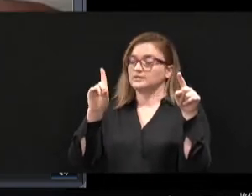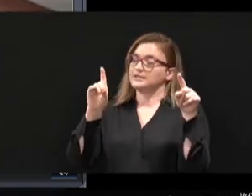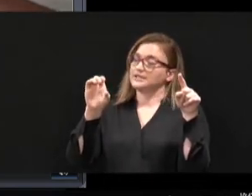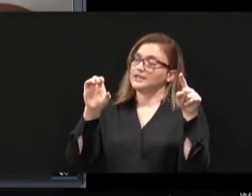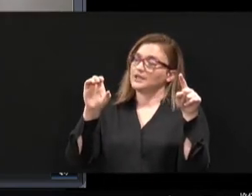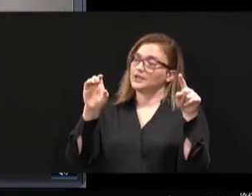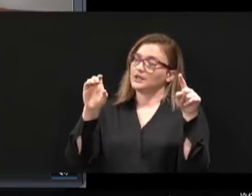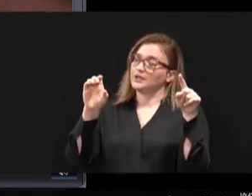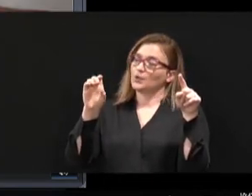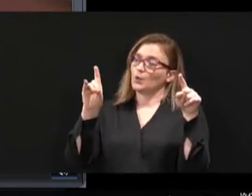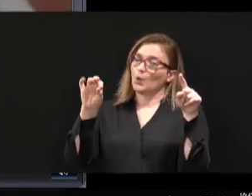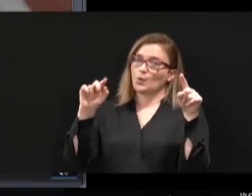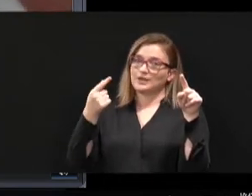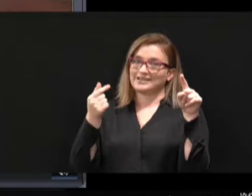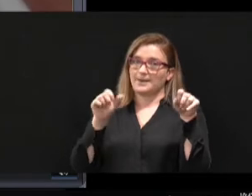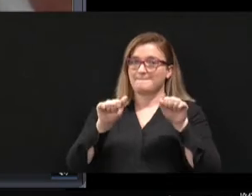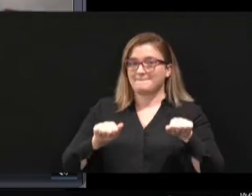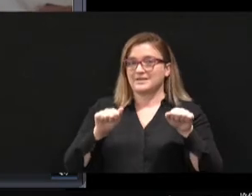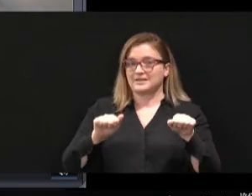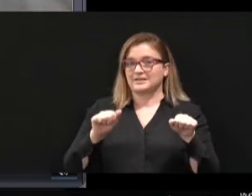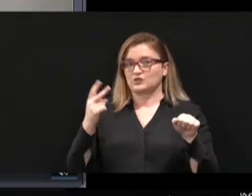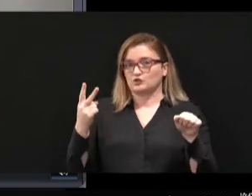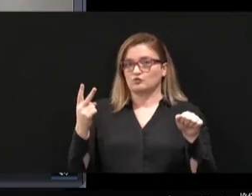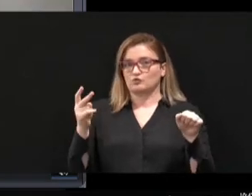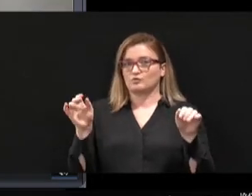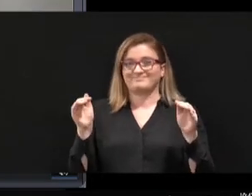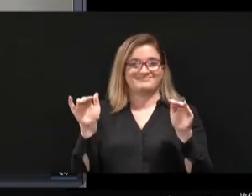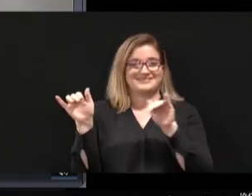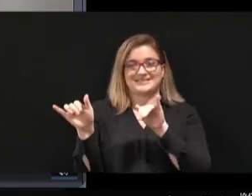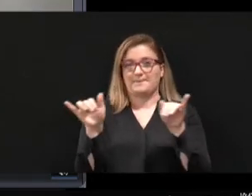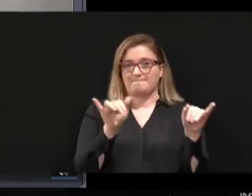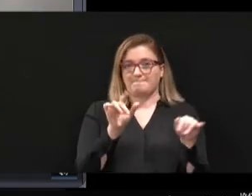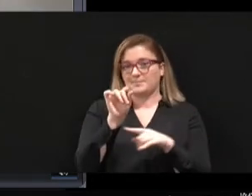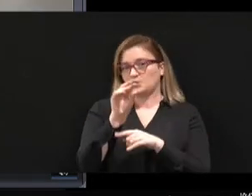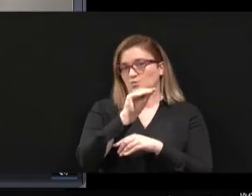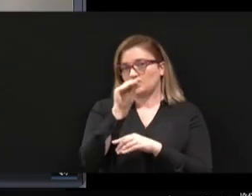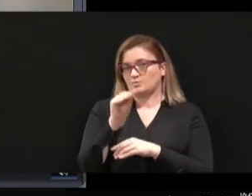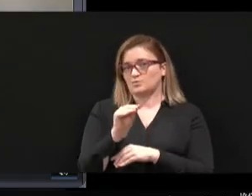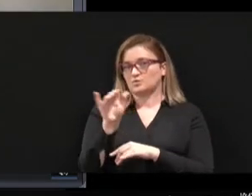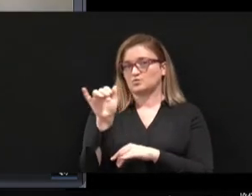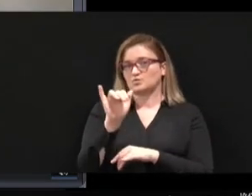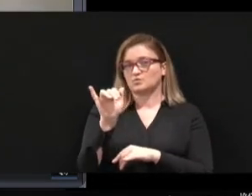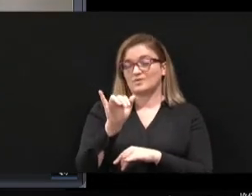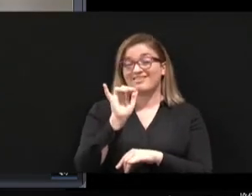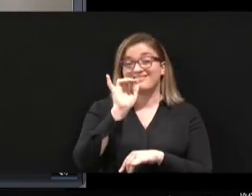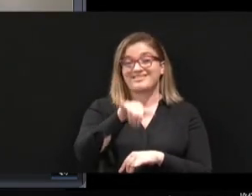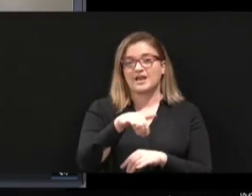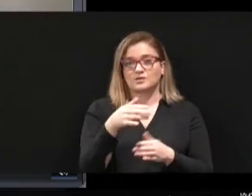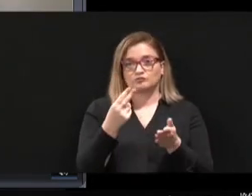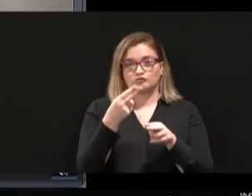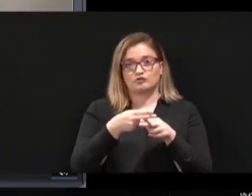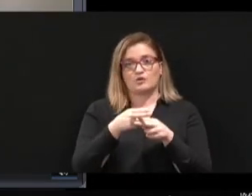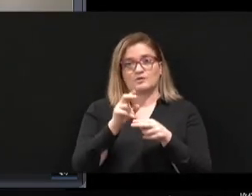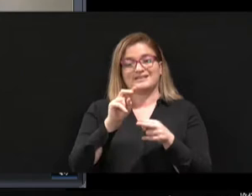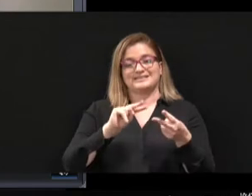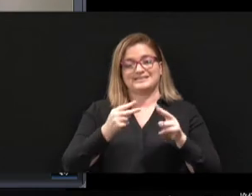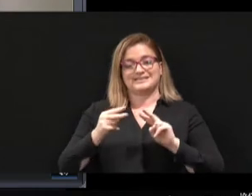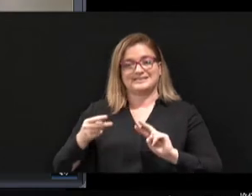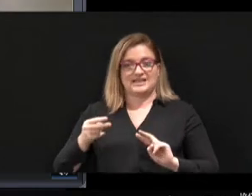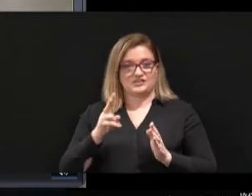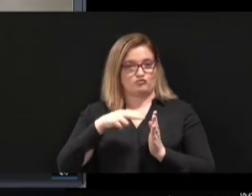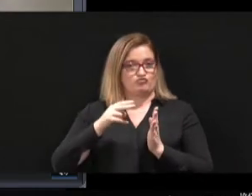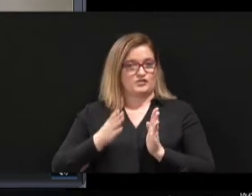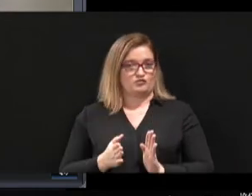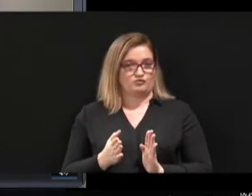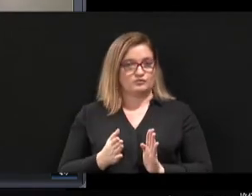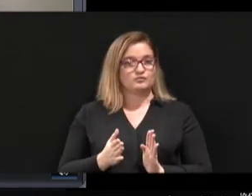your comprehension is only going to be 20% as well. And that is what you call a dyslexic reader. Someone